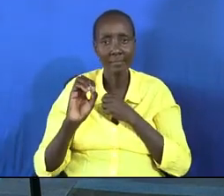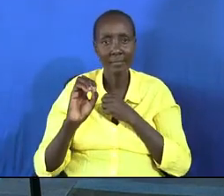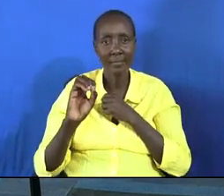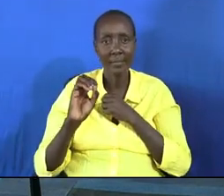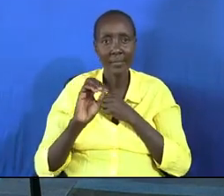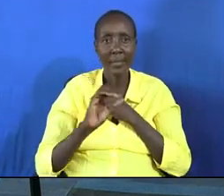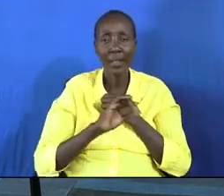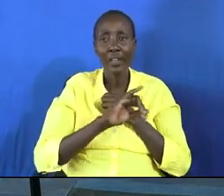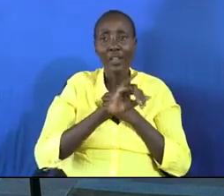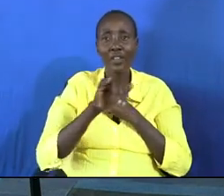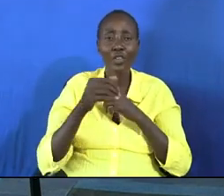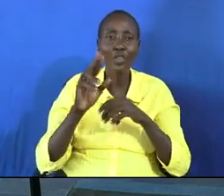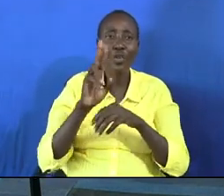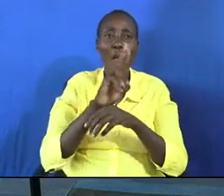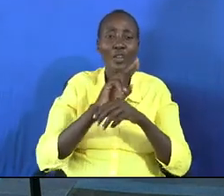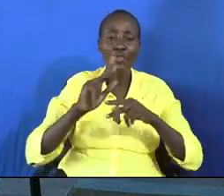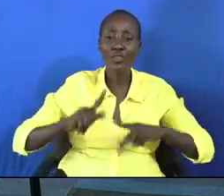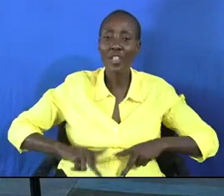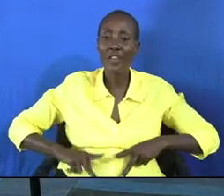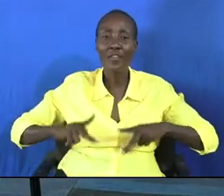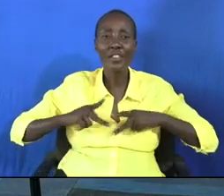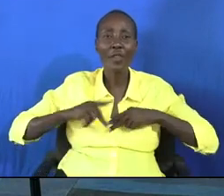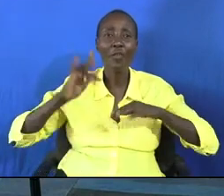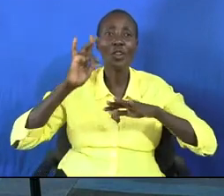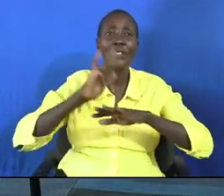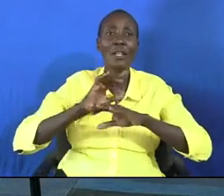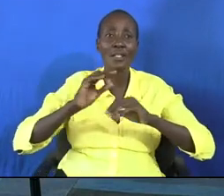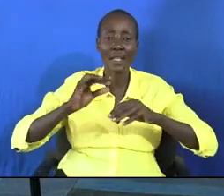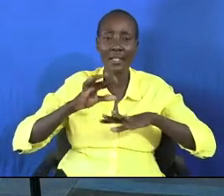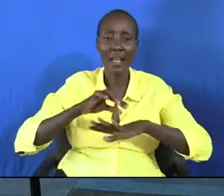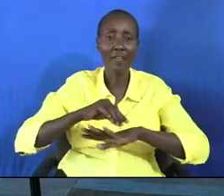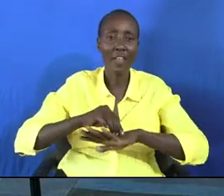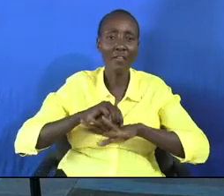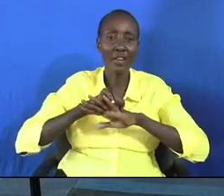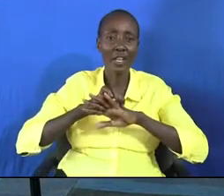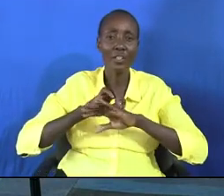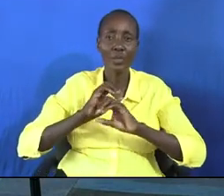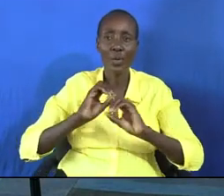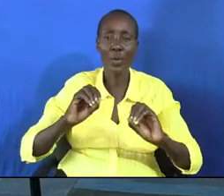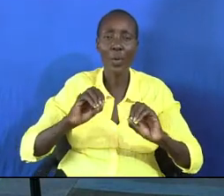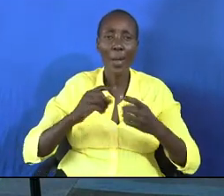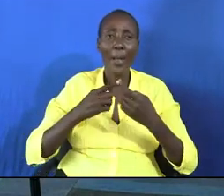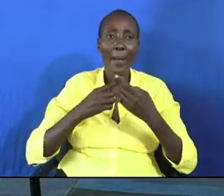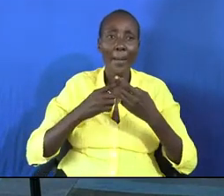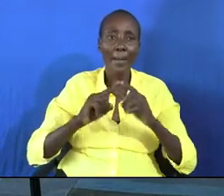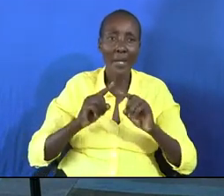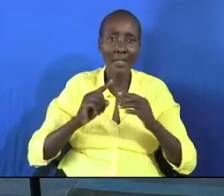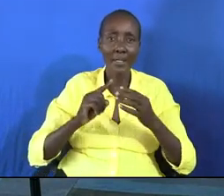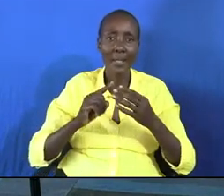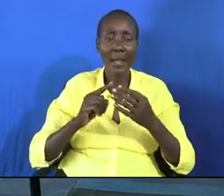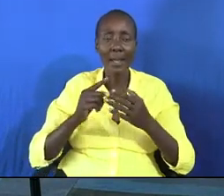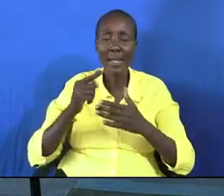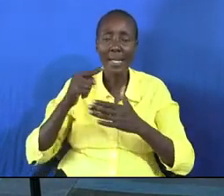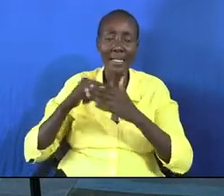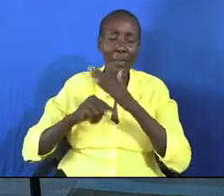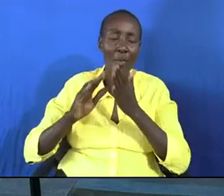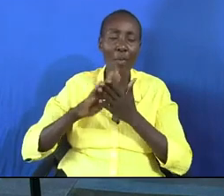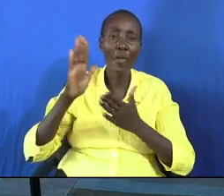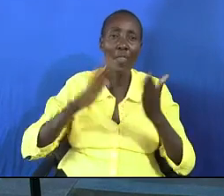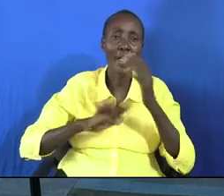Joshua did not use the physical senses, the flesh. Joshua went beyond the